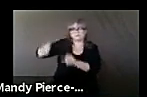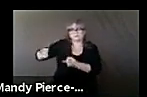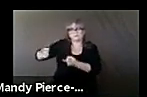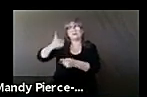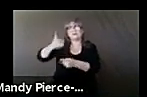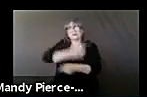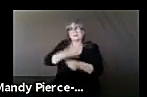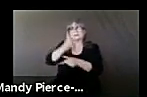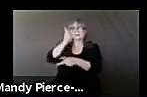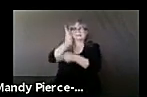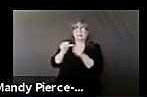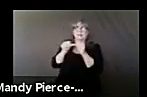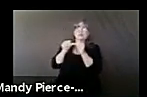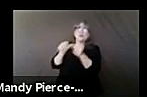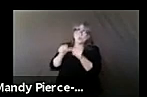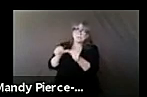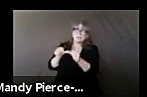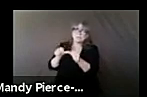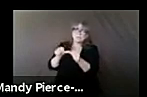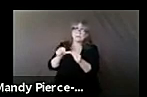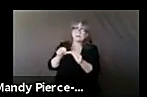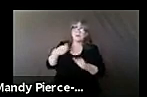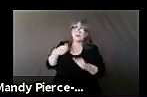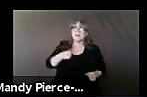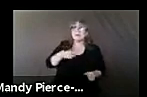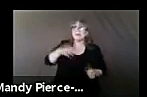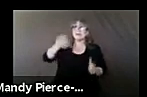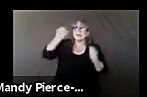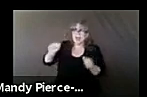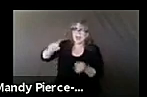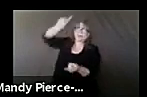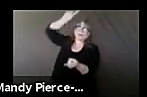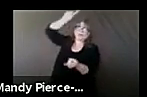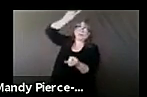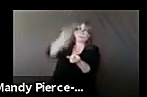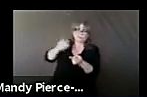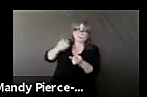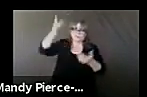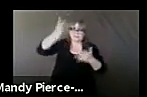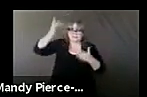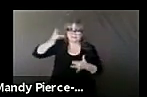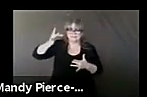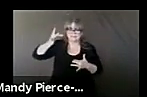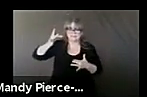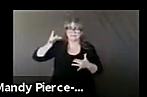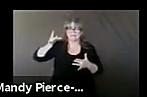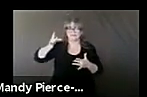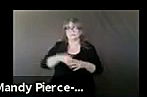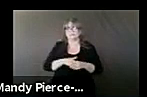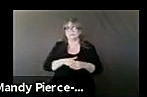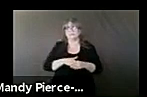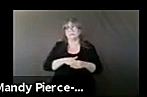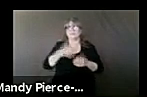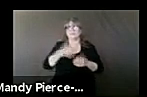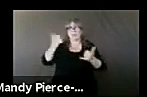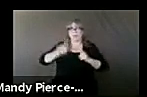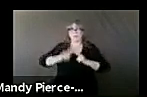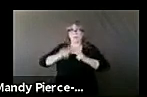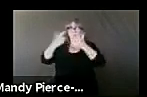coronavirus and reduce the illness. And with that, we will turn it over to our question and answers section.